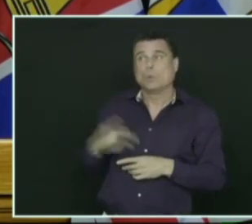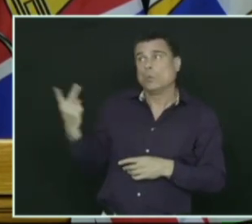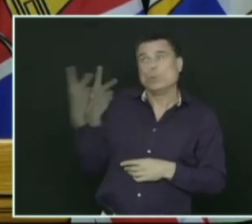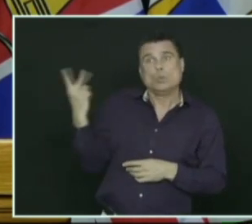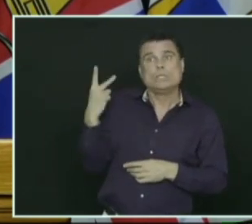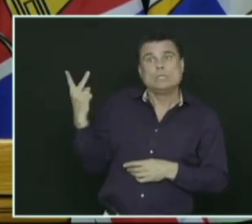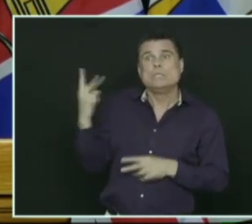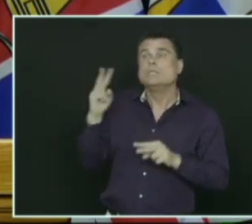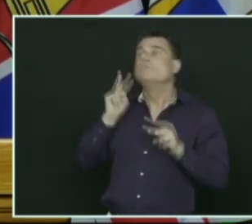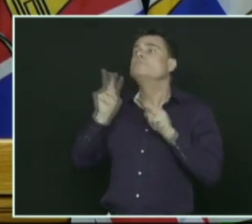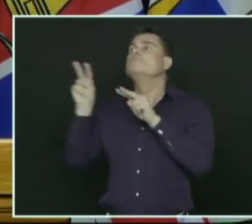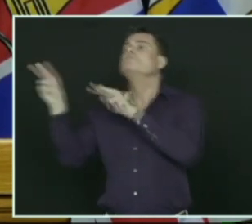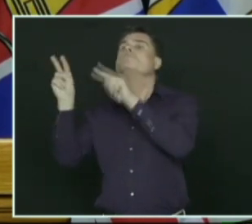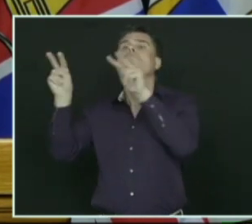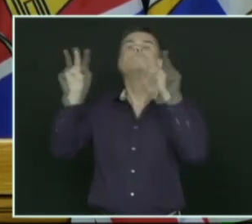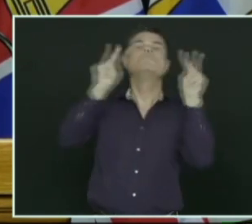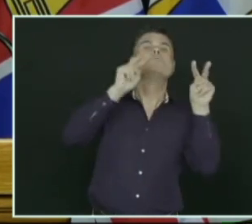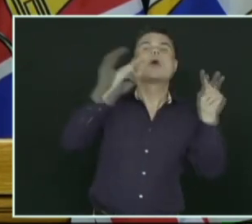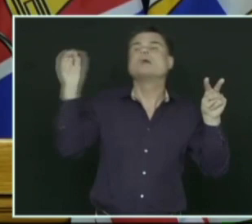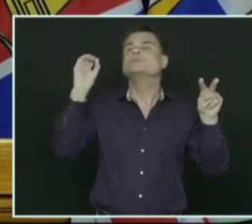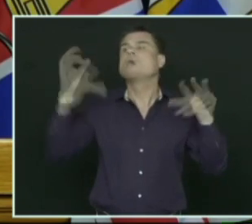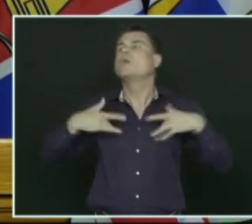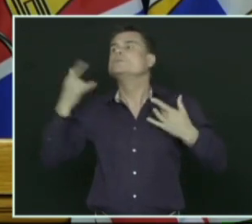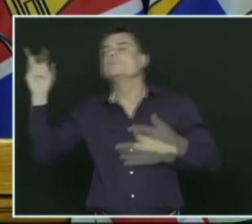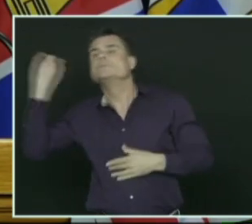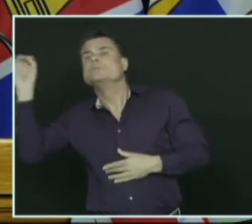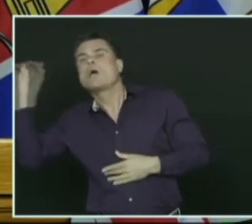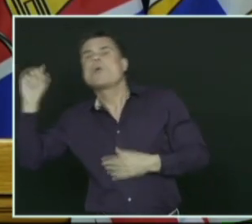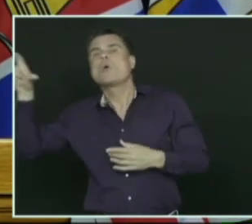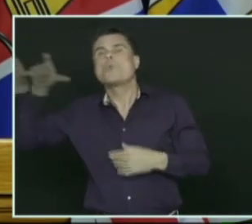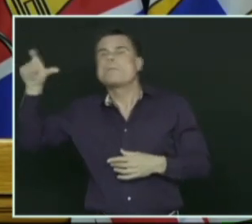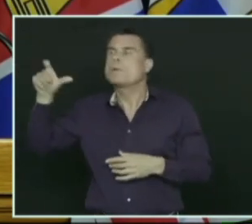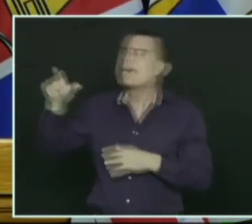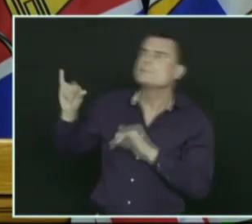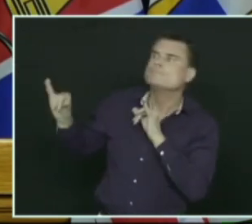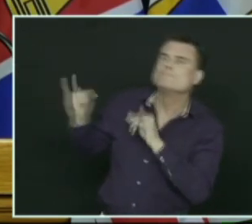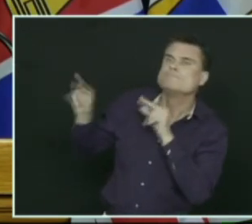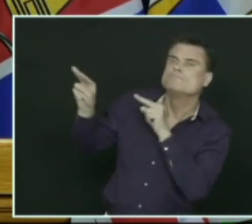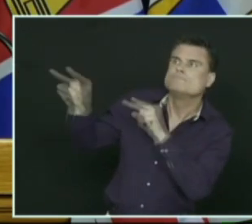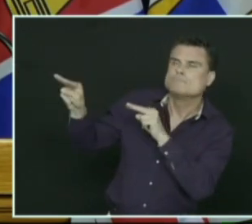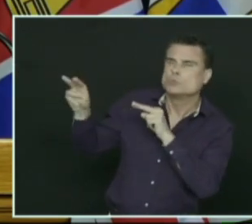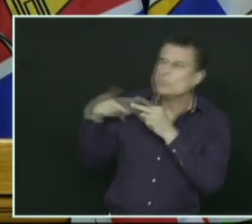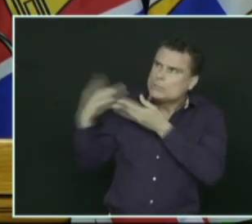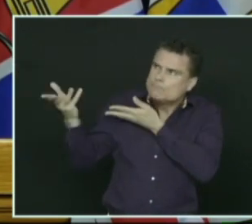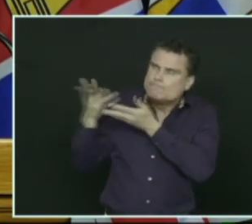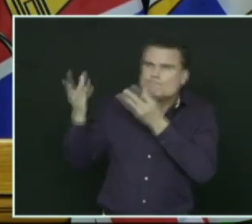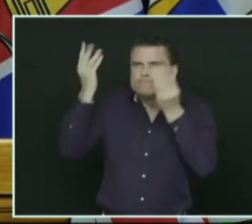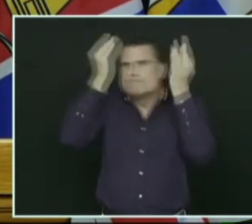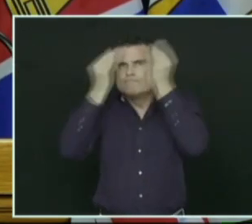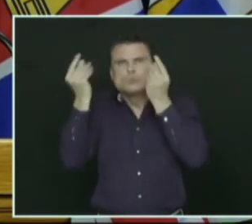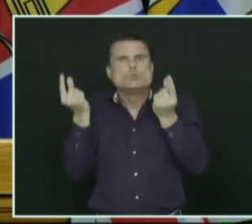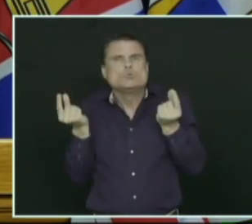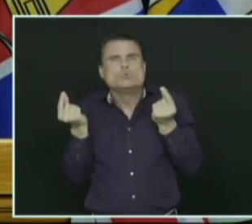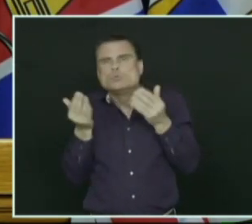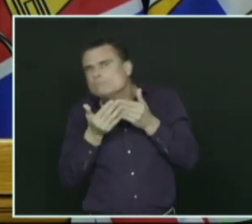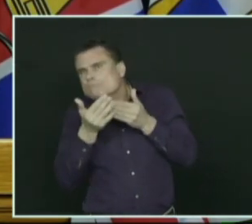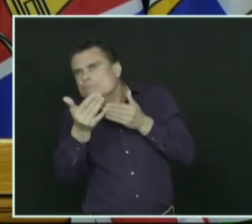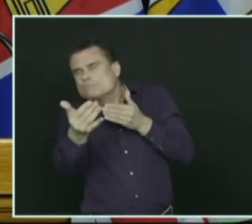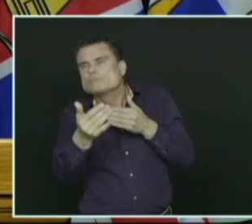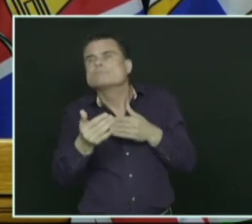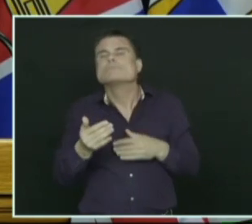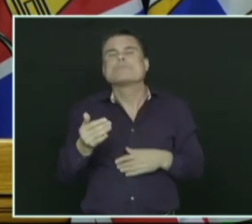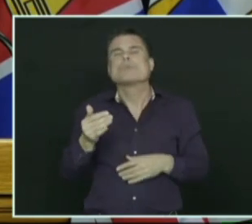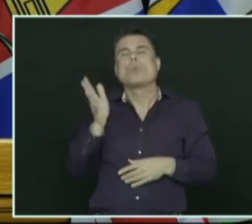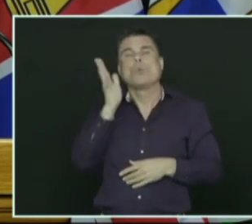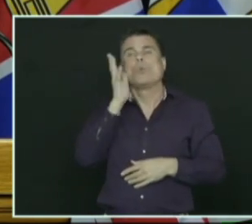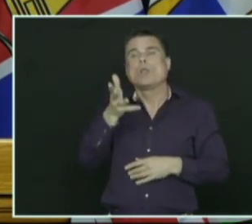to stop with. I will say that the basics, the hand hygiene, the safe distancing, the